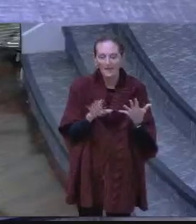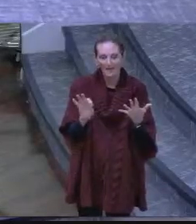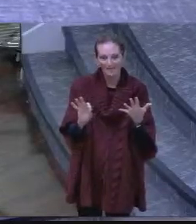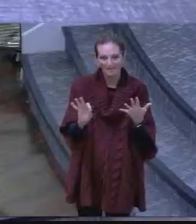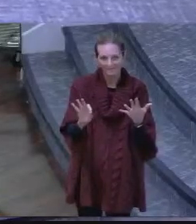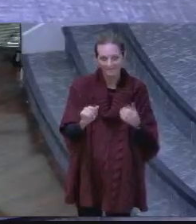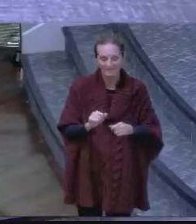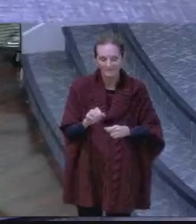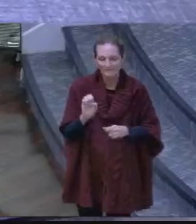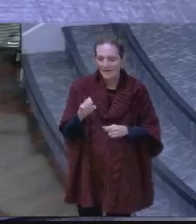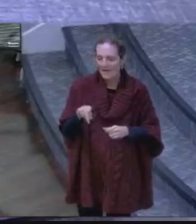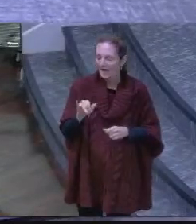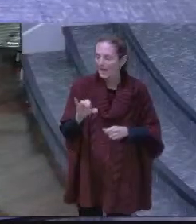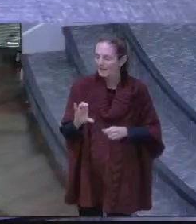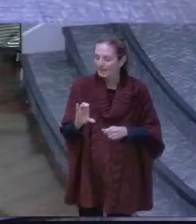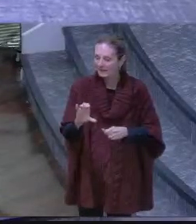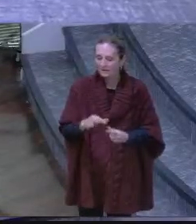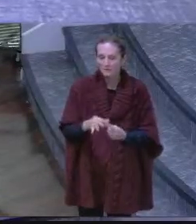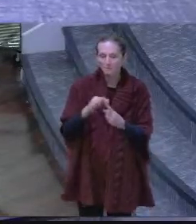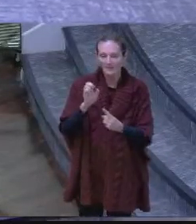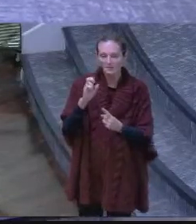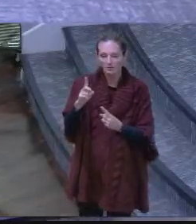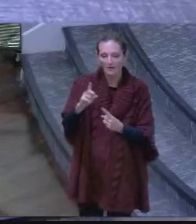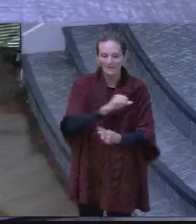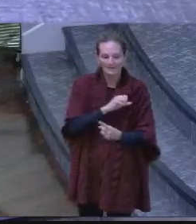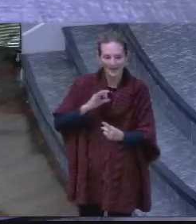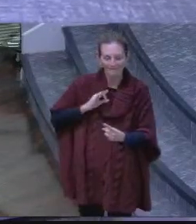EPIC special education staffing.